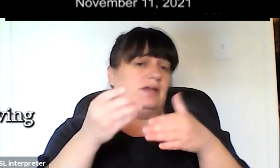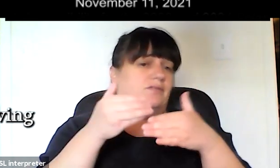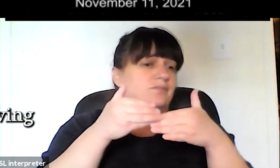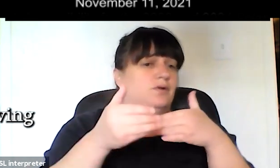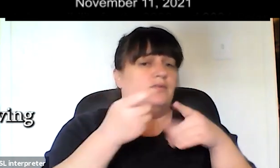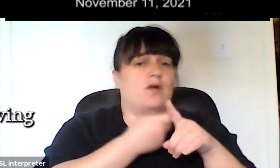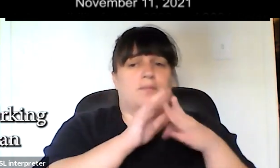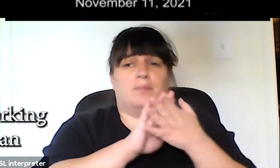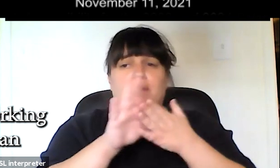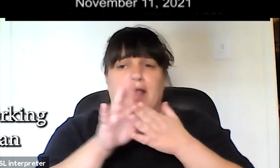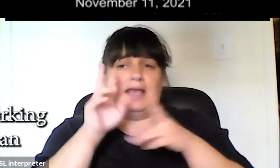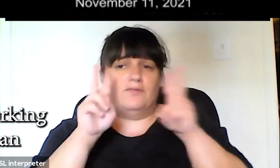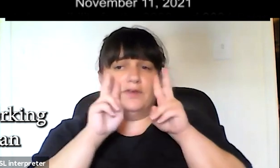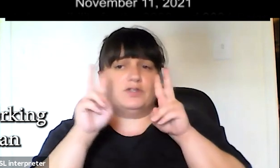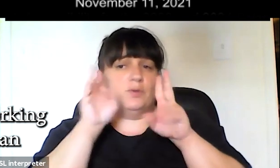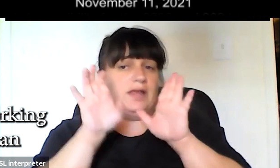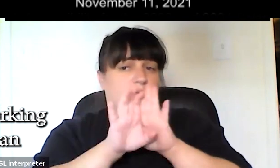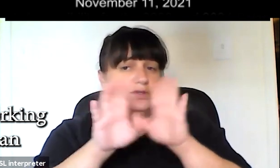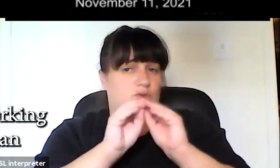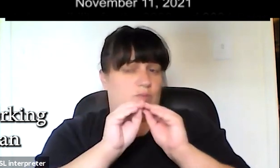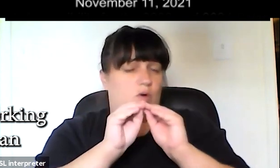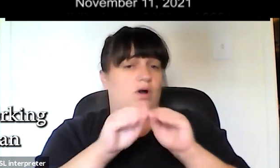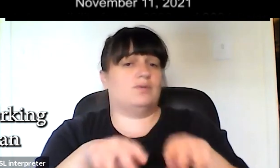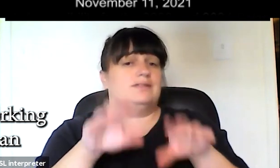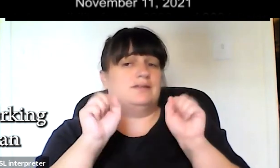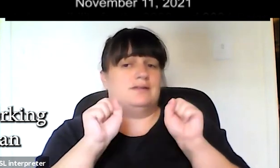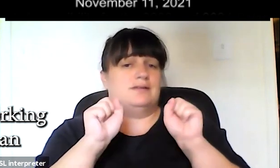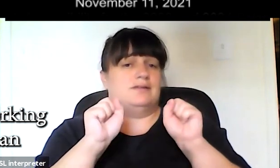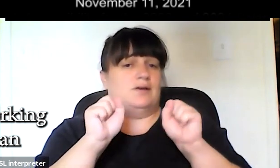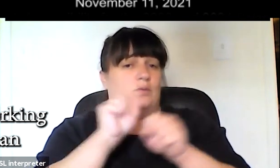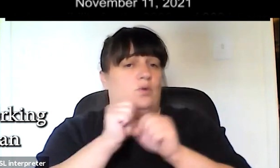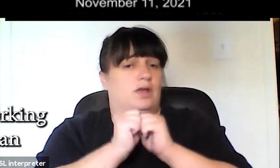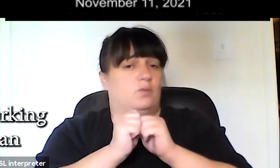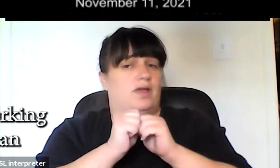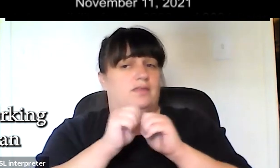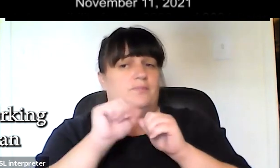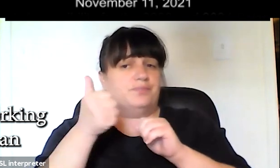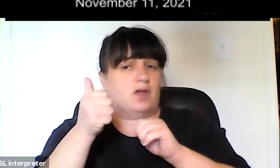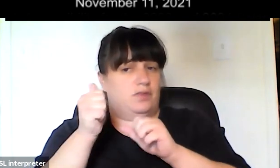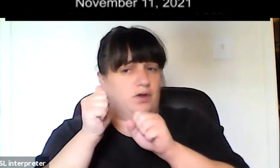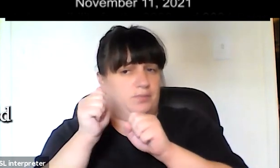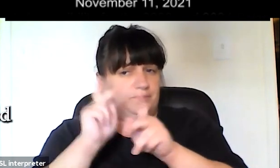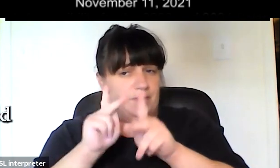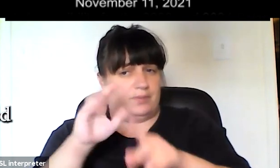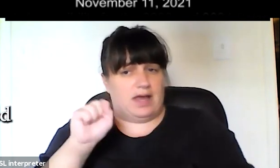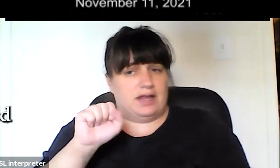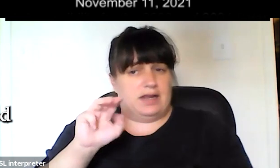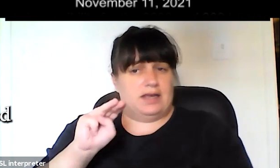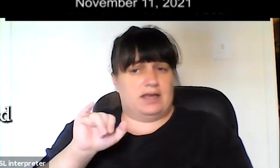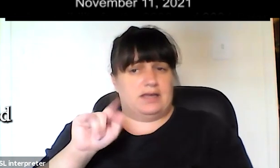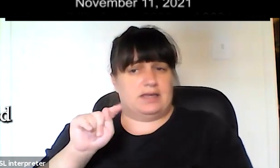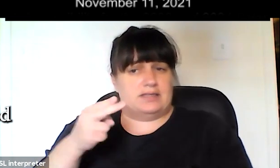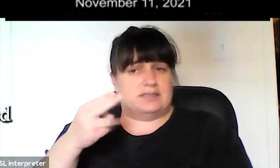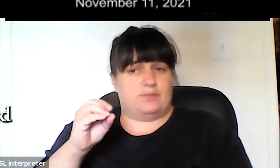plain visual image to something more was taking that and working with our colleagues at the Smithsonian, who had